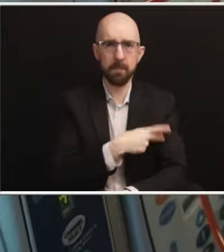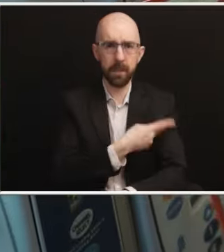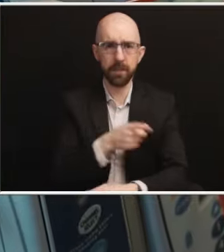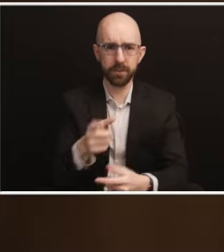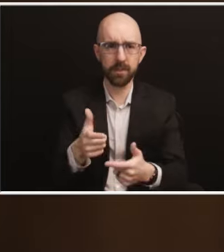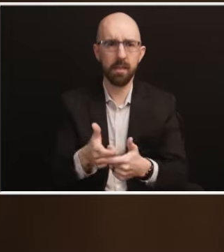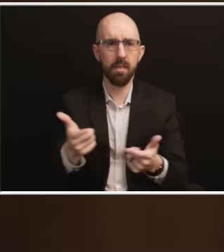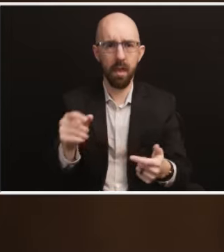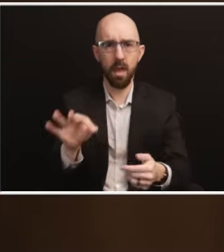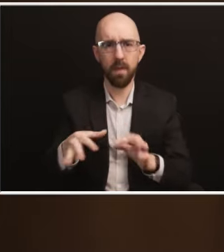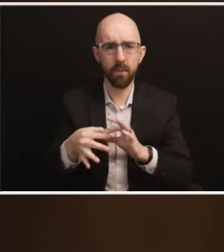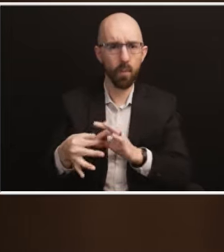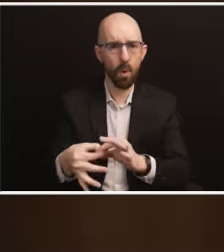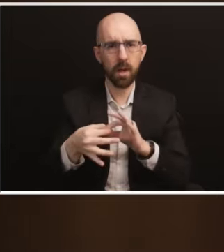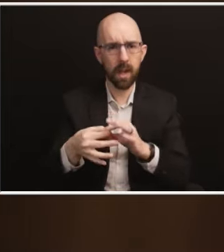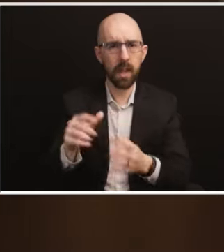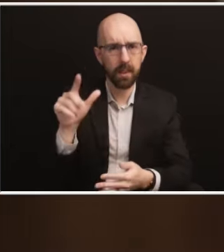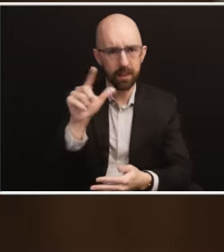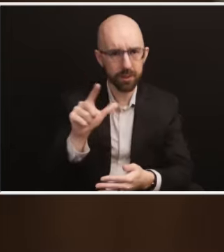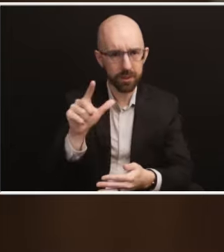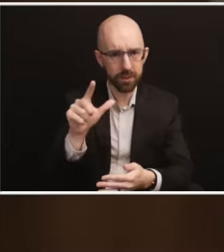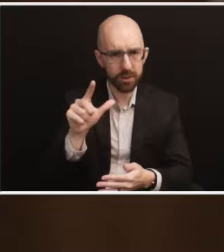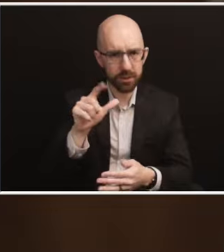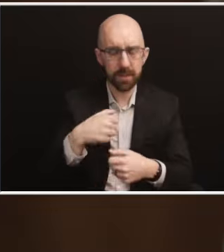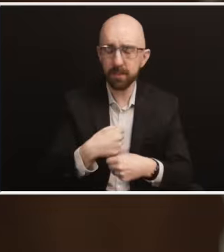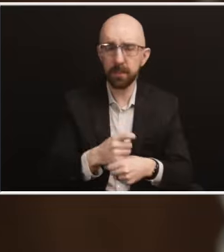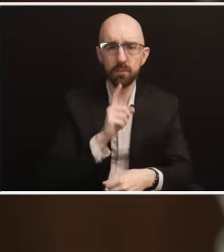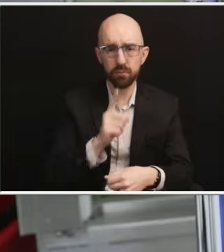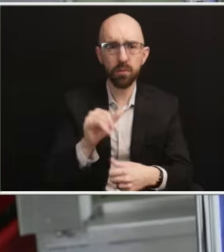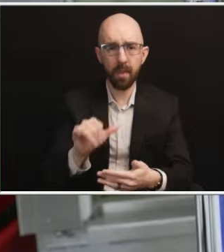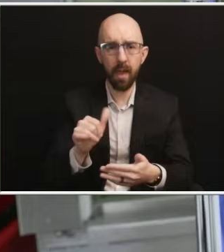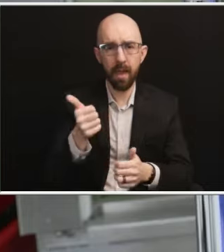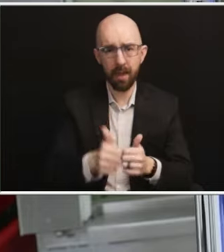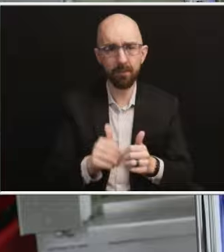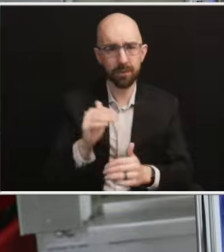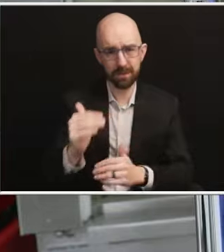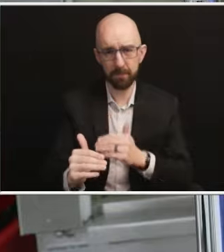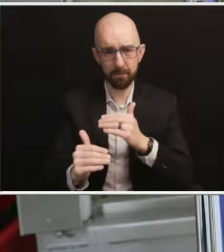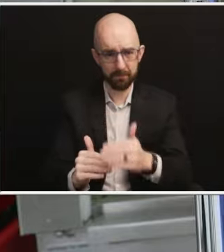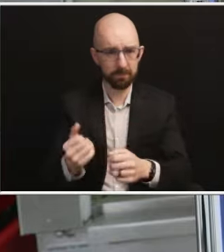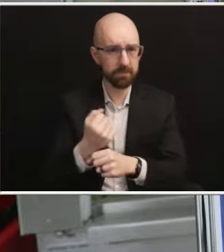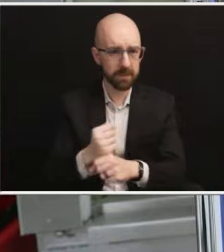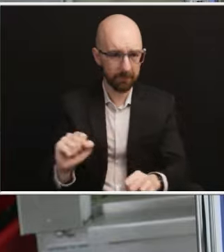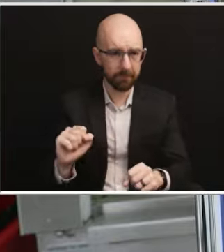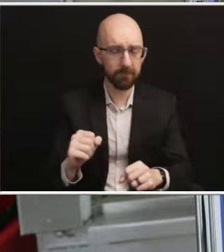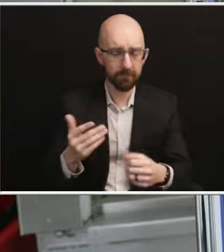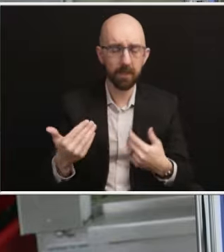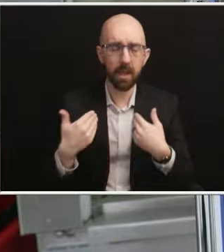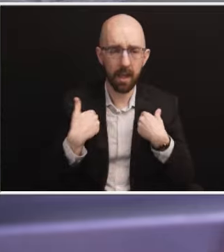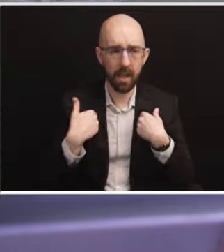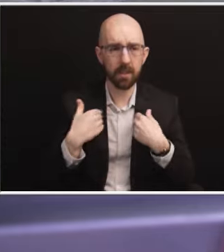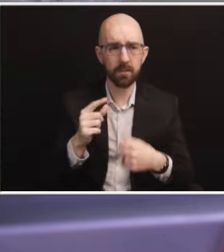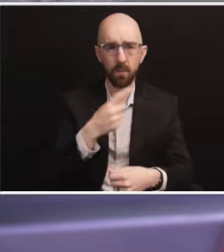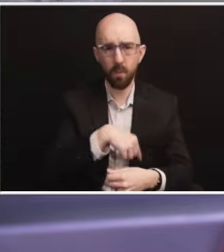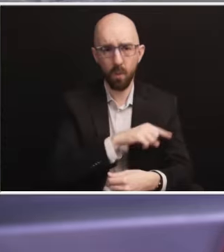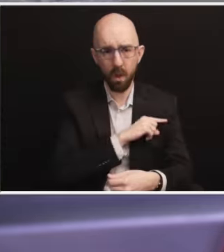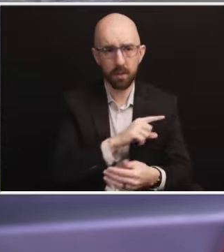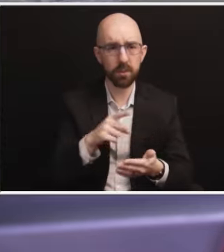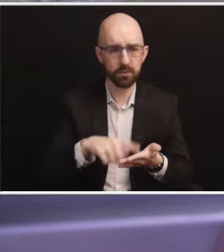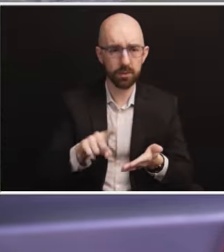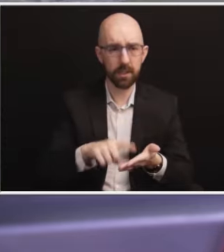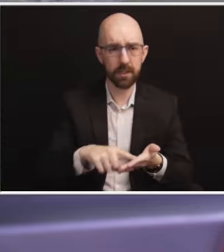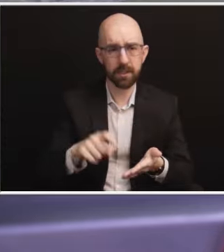coordinated logistics in order to make sure that every step of that process is safe, has the quality checks that you need in order